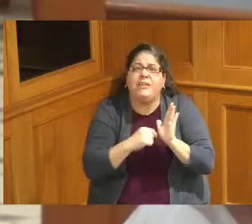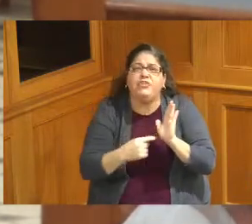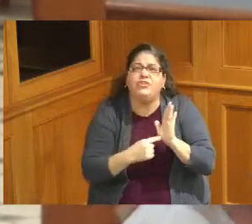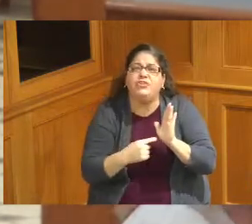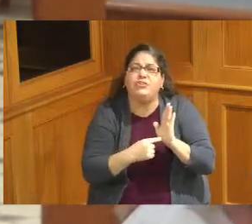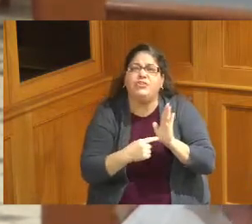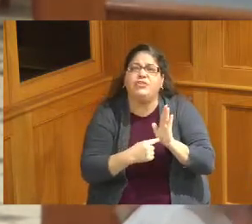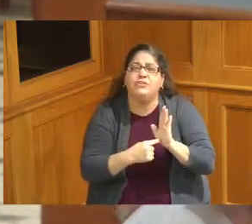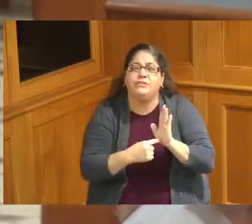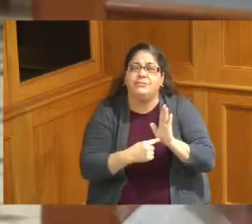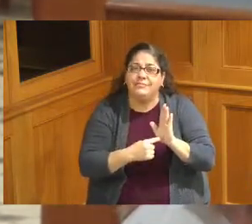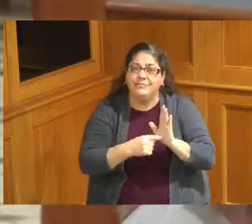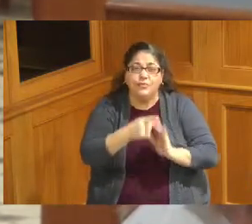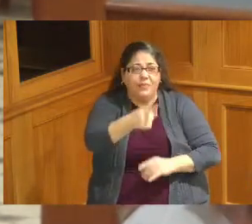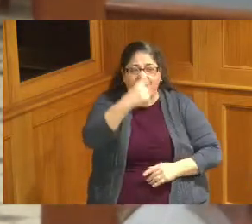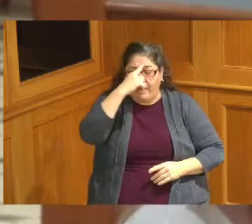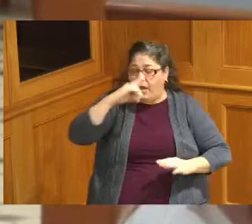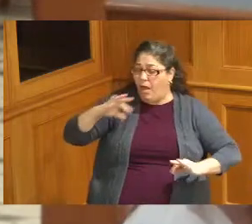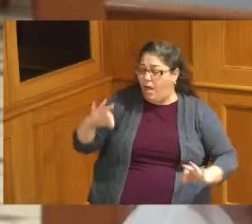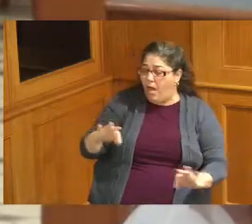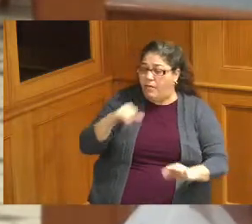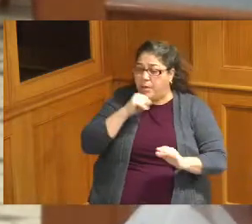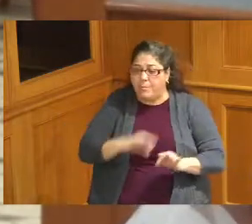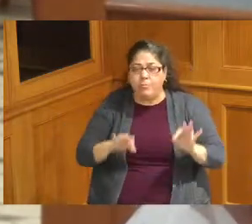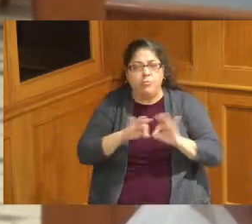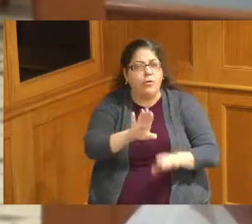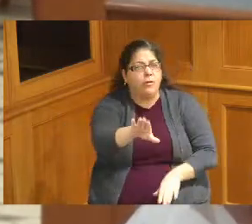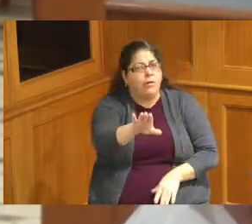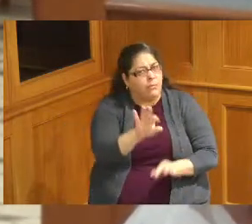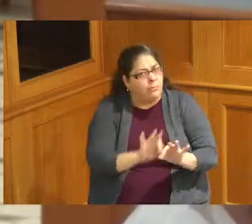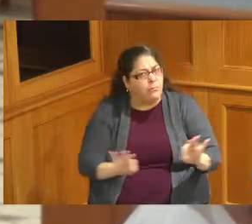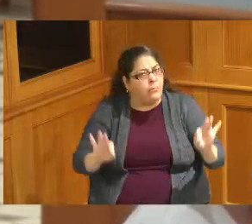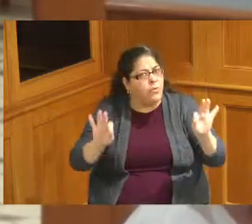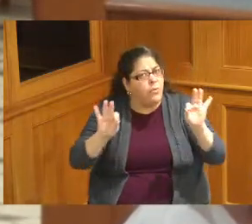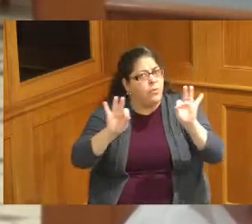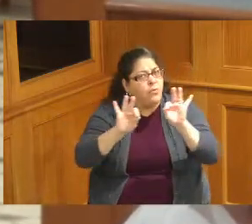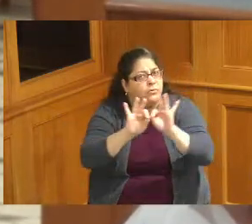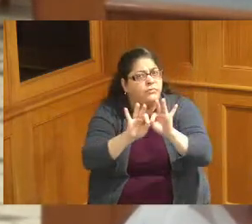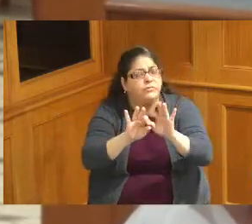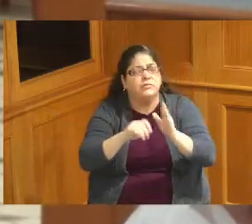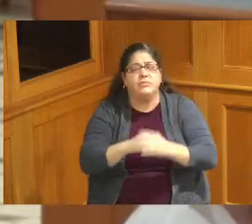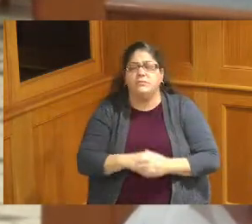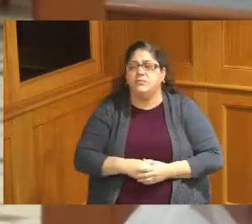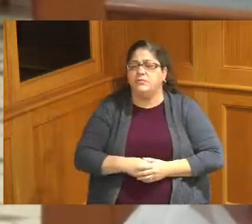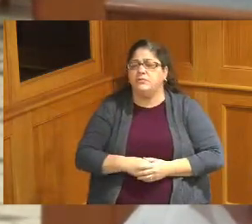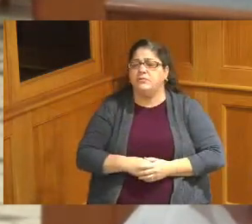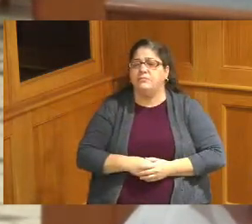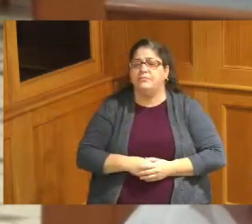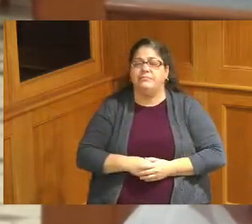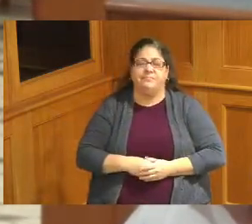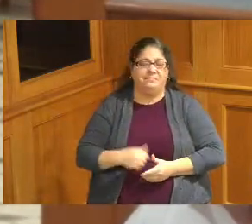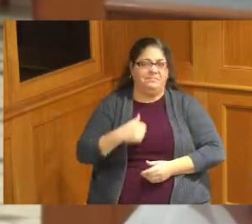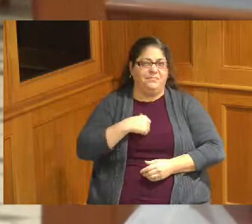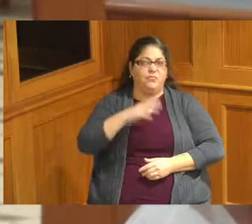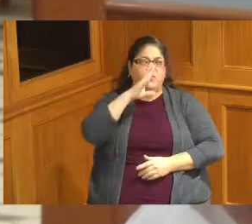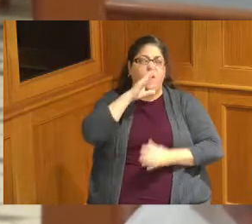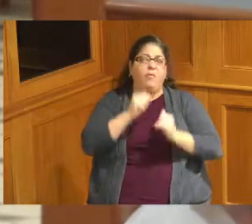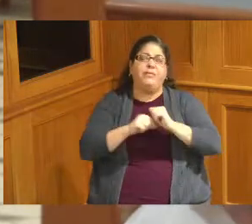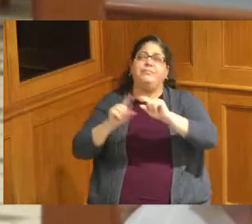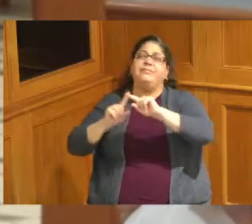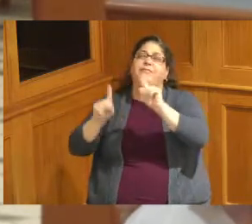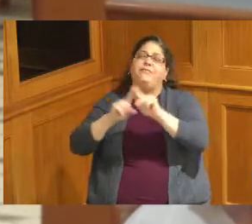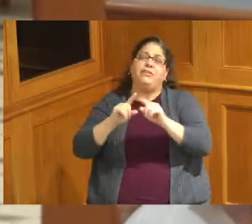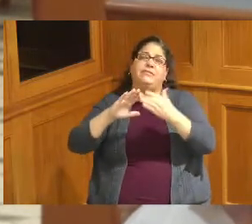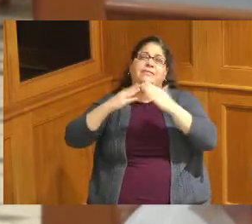today, because it's very important. Because when I was talking to different a lot of my peers in different cities